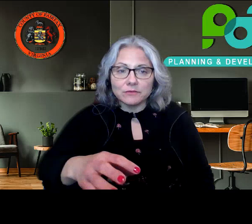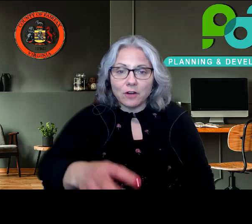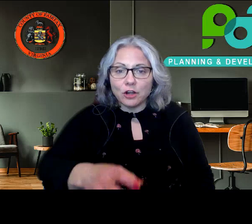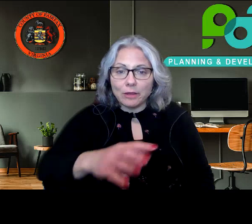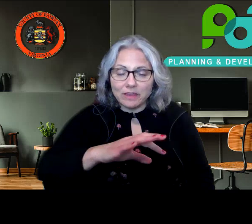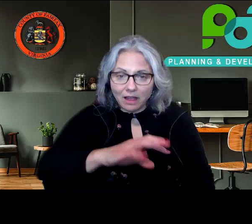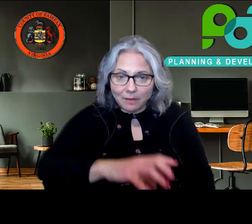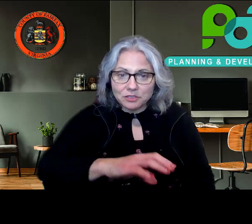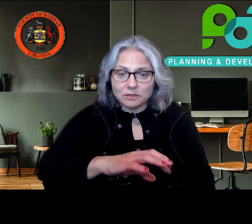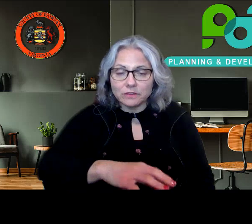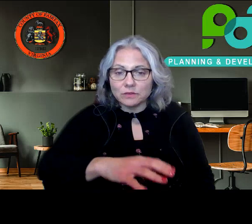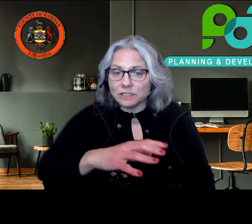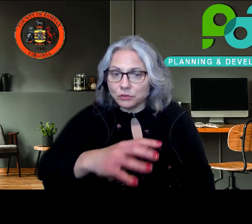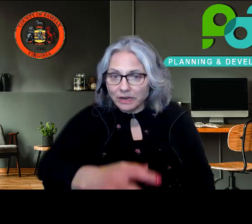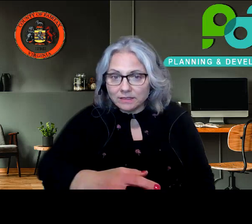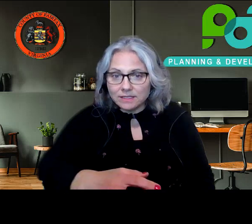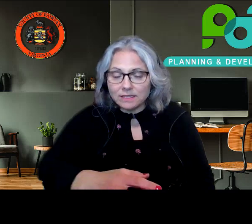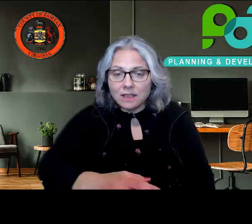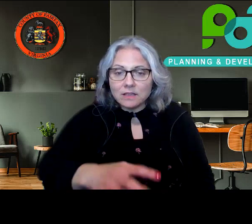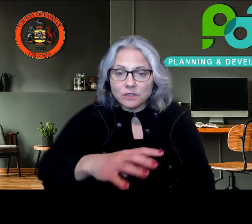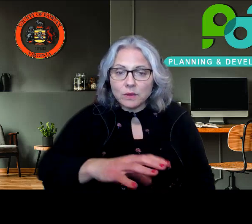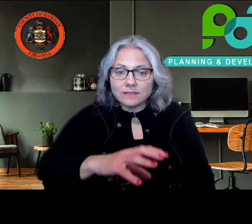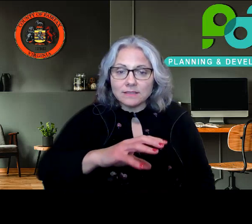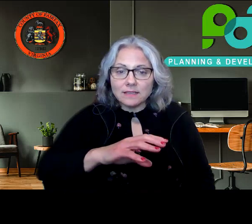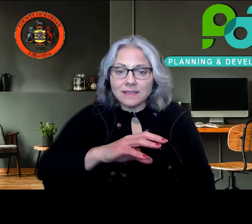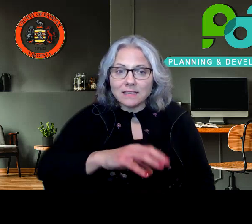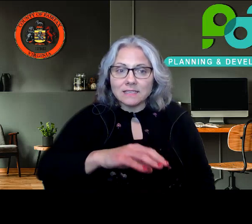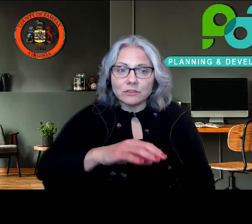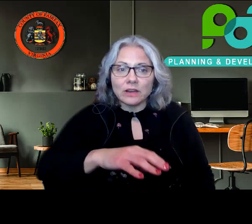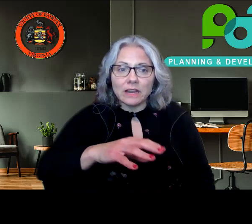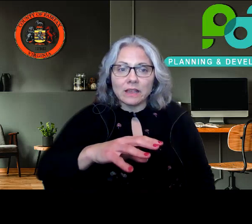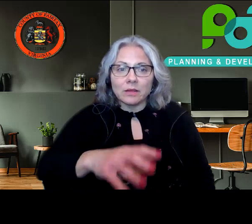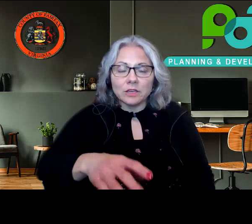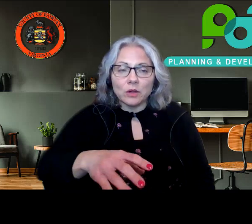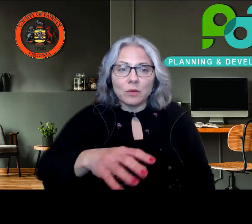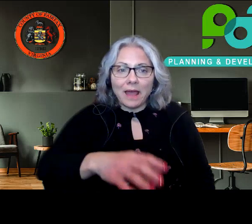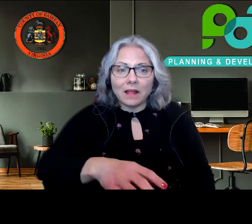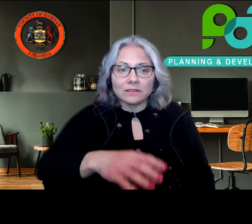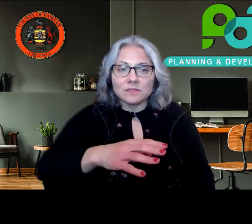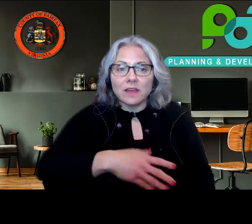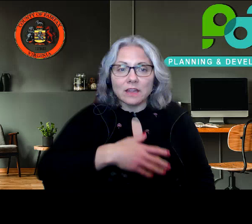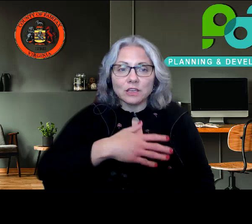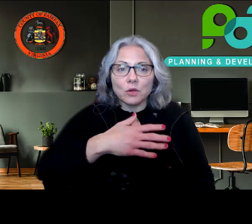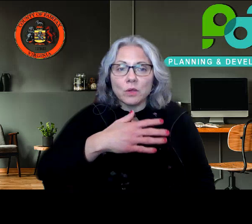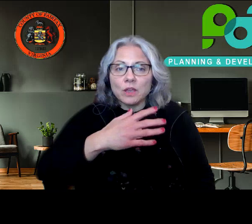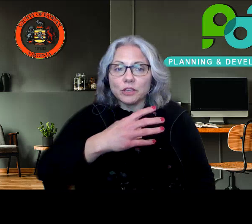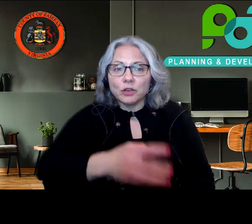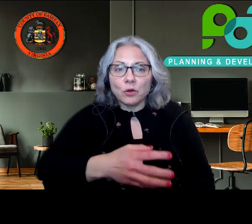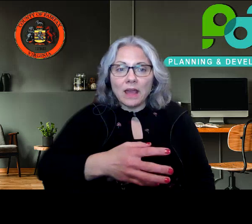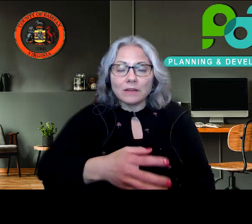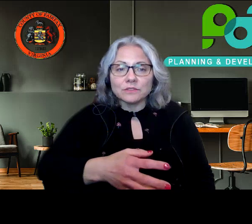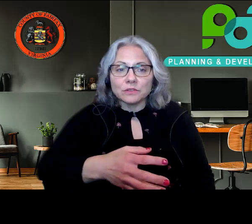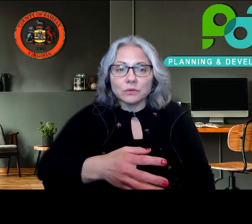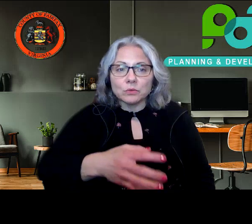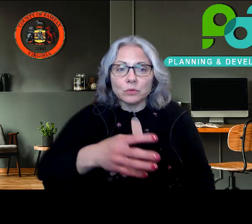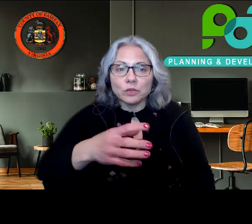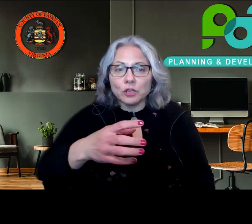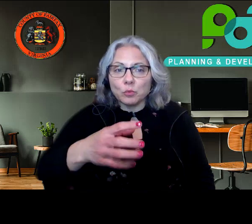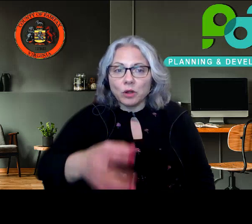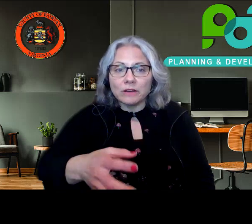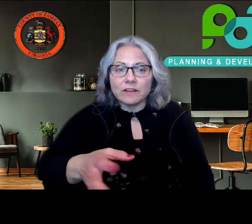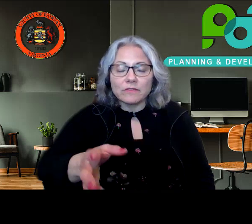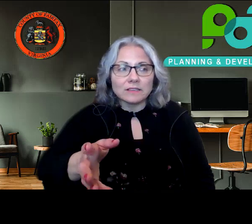traveling as far, you have the option of using transit. So it's that idea of creating a balance, so that you don't have